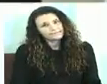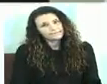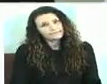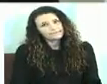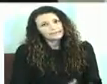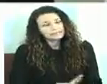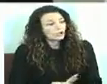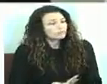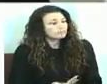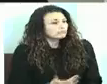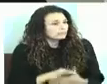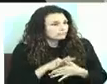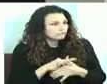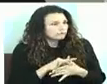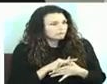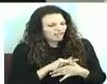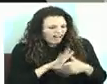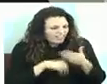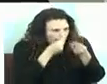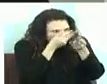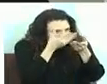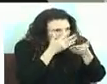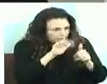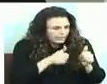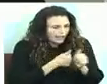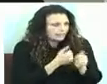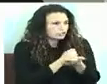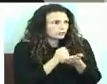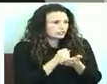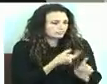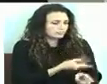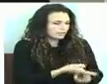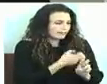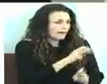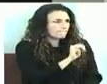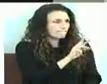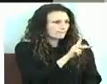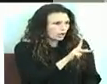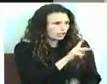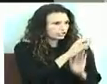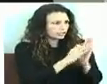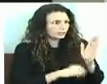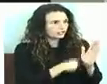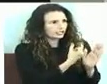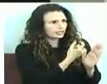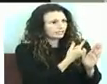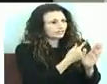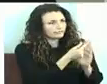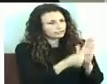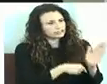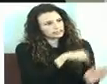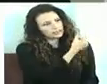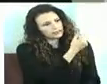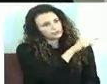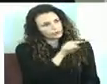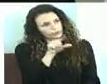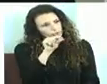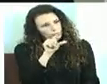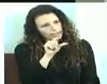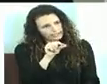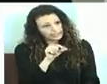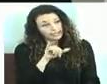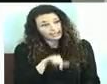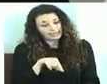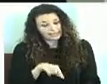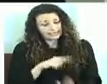So the context surrounding our scripture is taken from Mark chapter 11, verses 11 through 20.